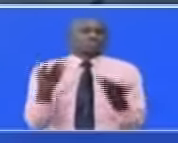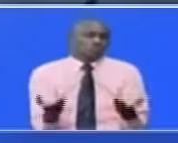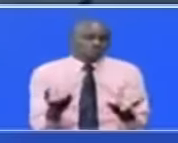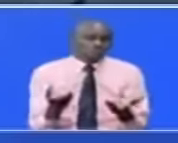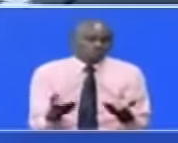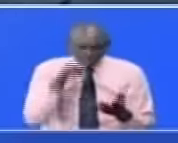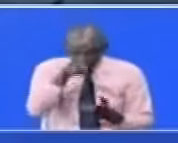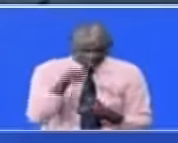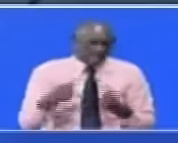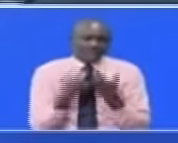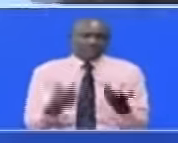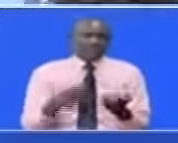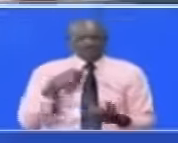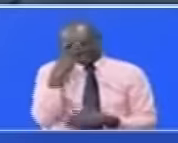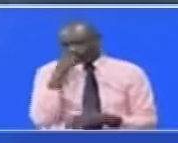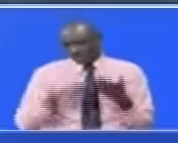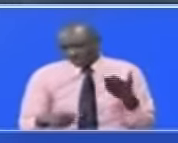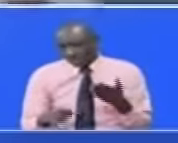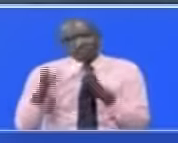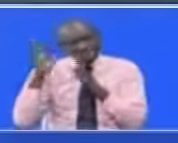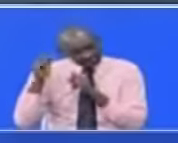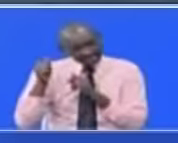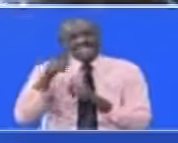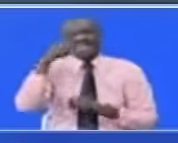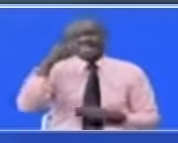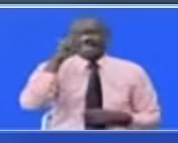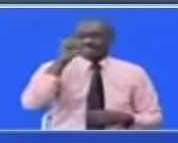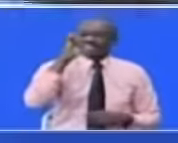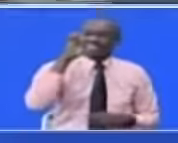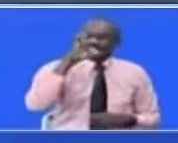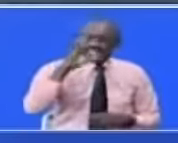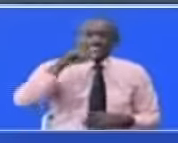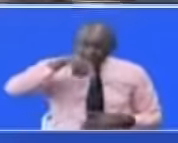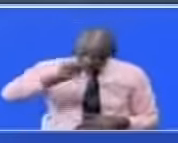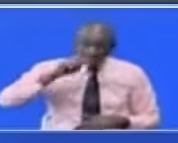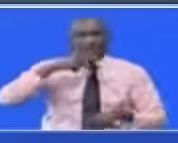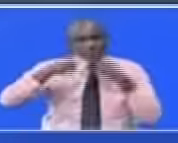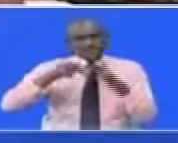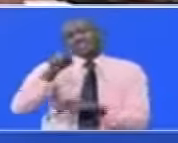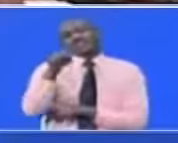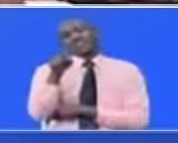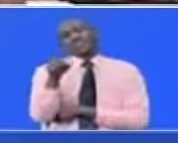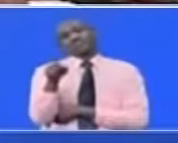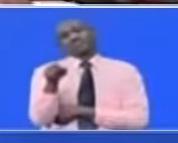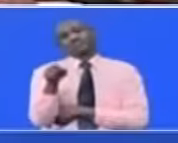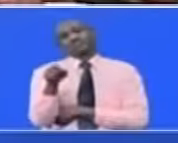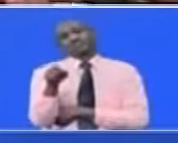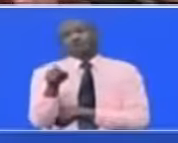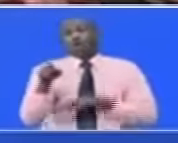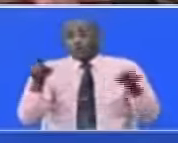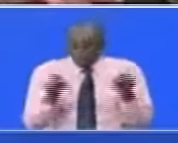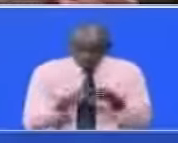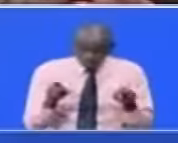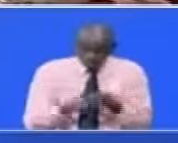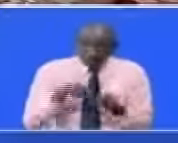So in this case, we expect that the examination council processes and systems must be fixed. This even as an